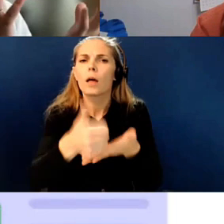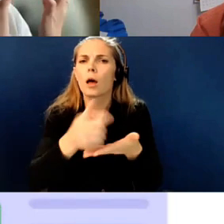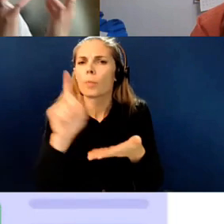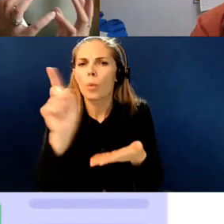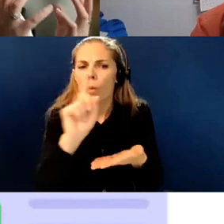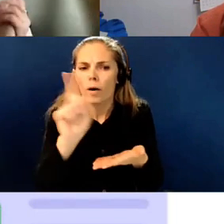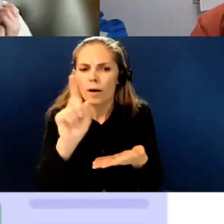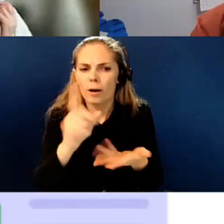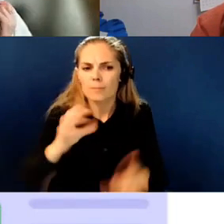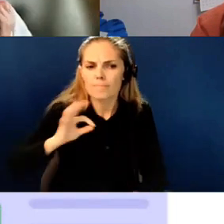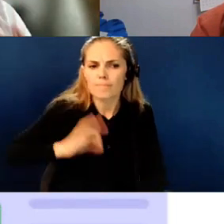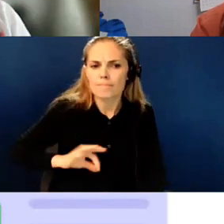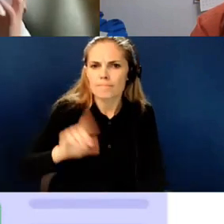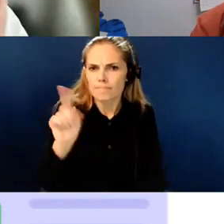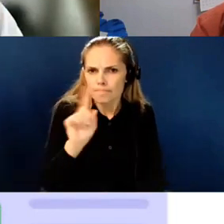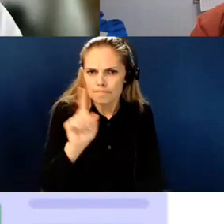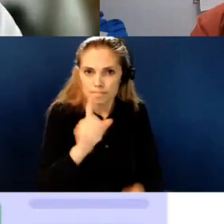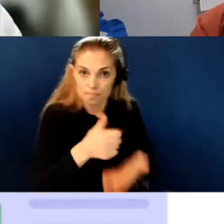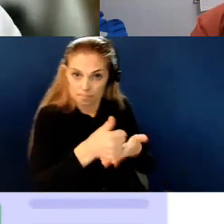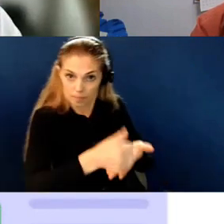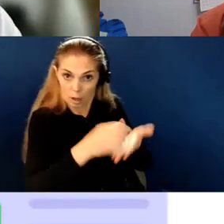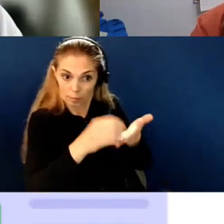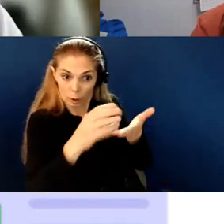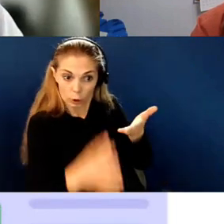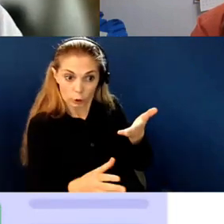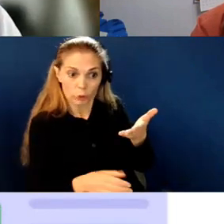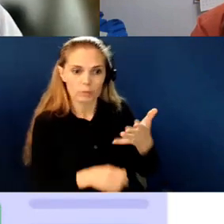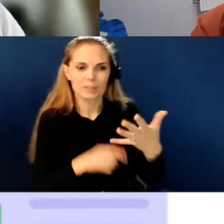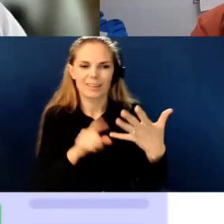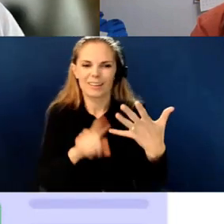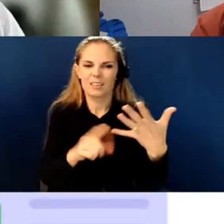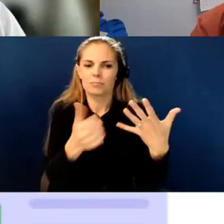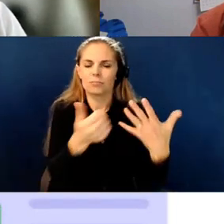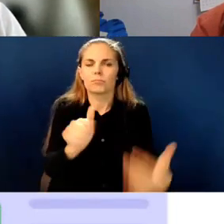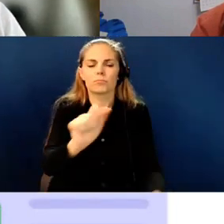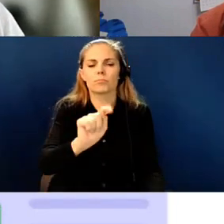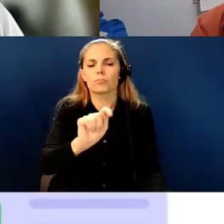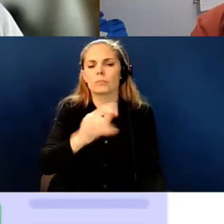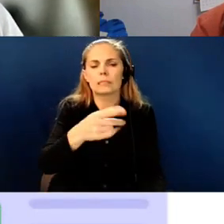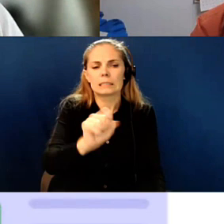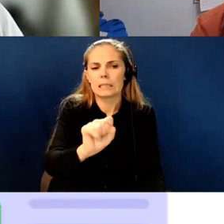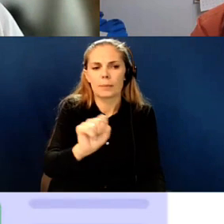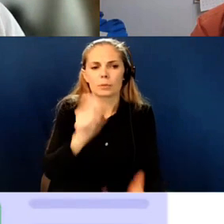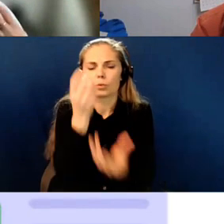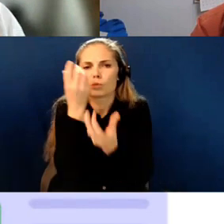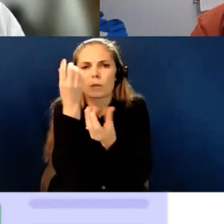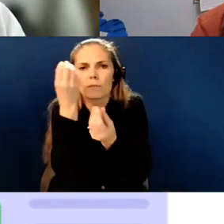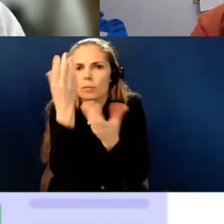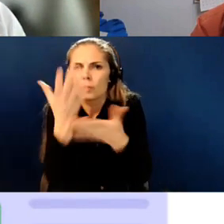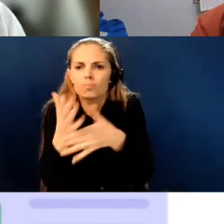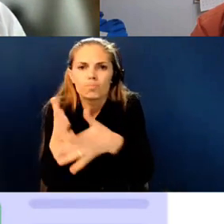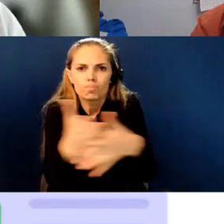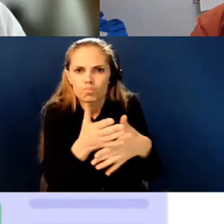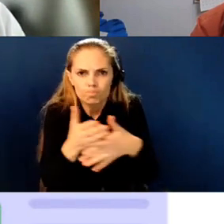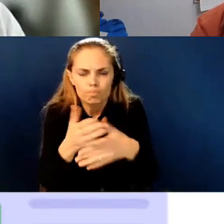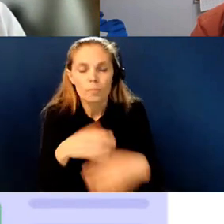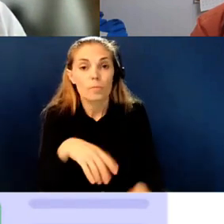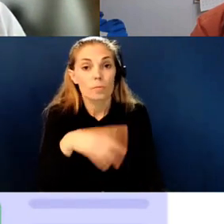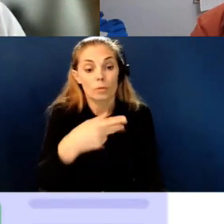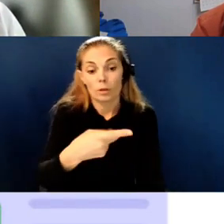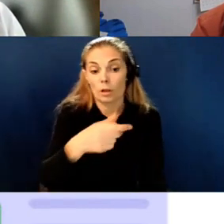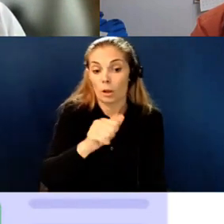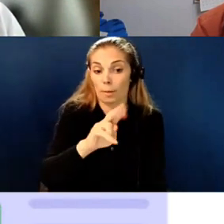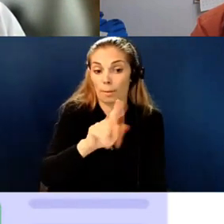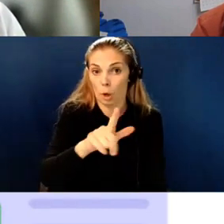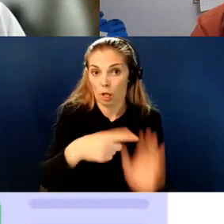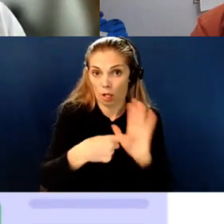Jane represents a literacy program. Paul represents an organization that offers the texting tools. And again, the idea is to better